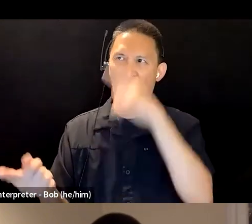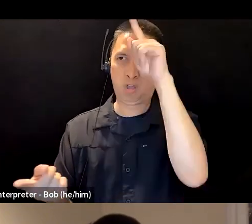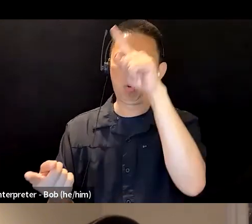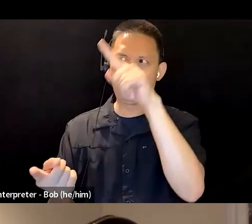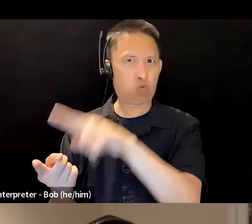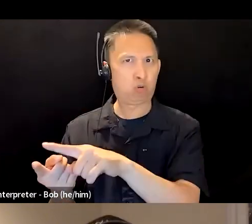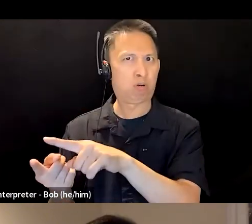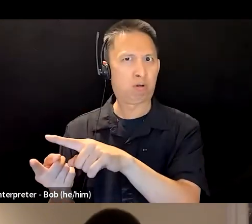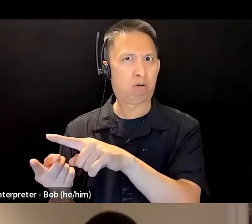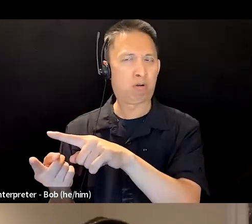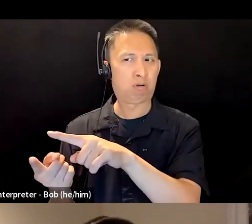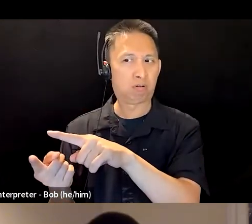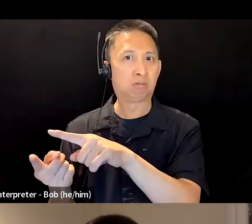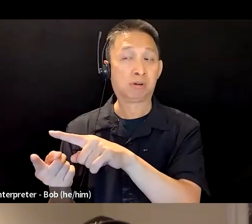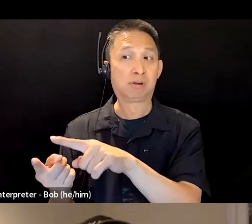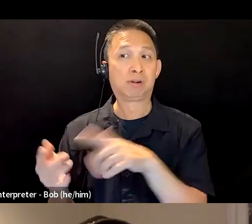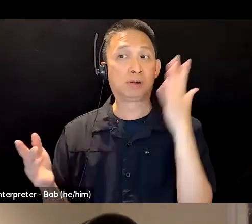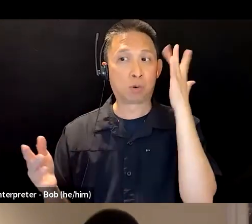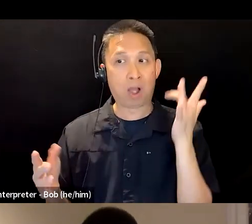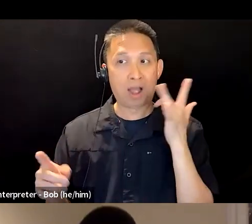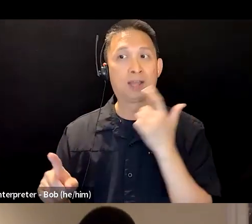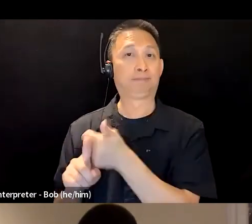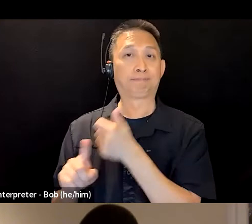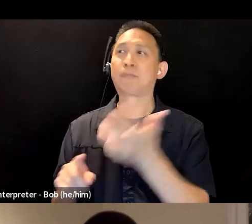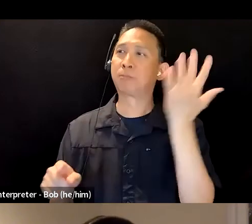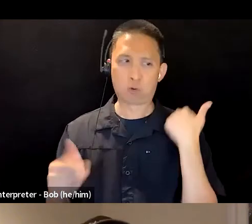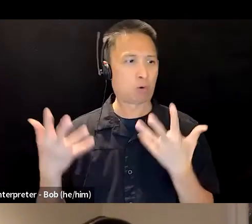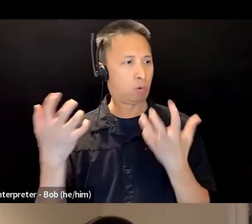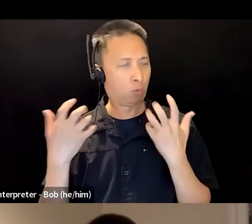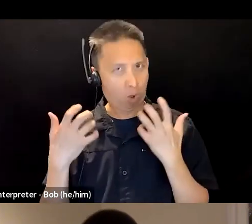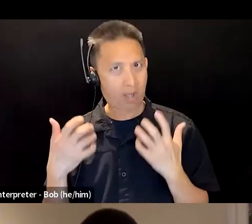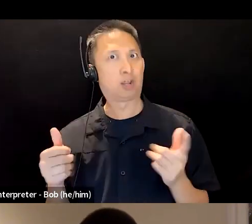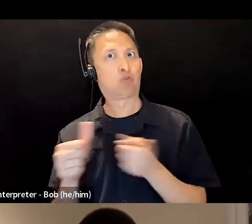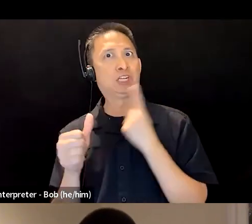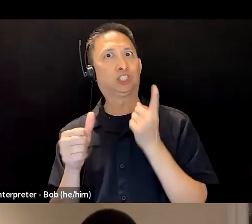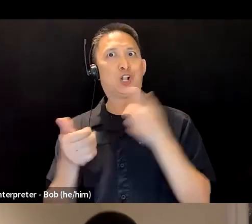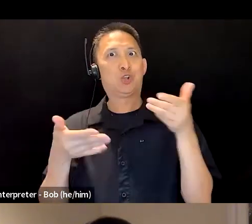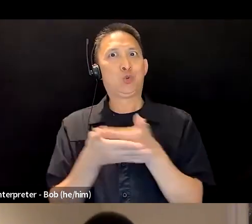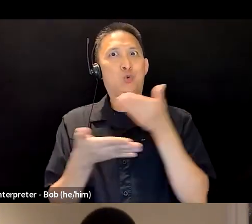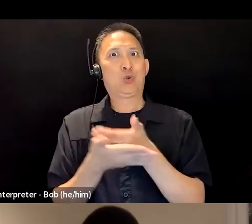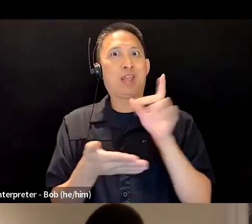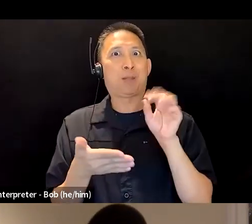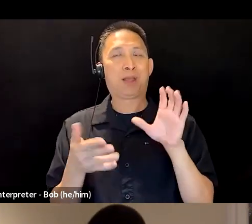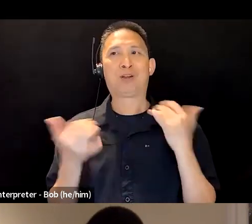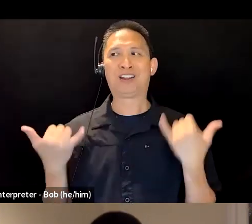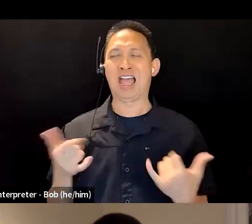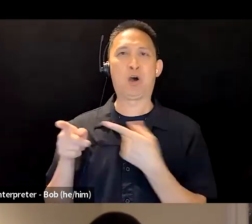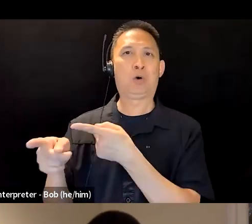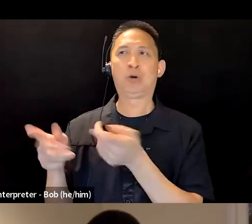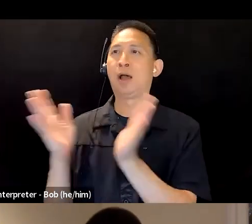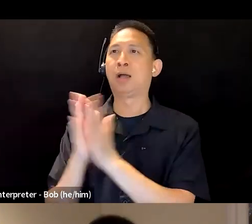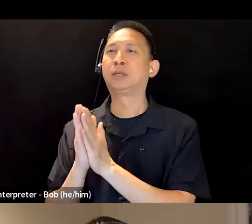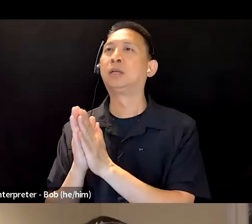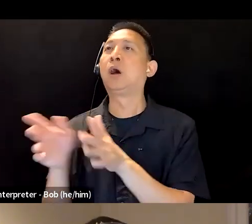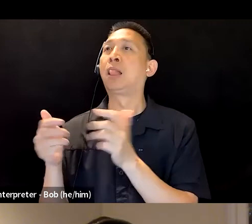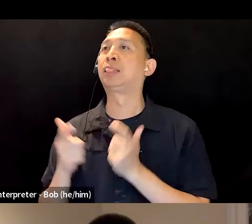to be commissioning original documentaries. Now they kind of only are commissioning live